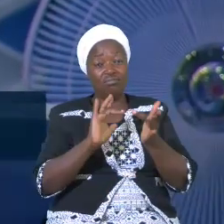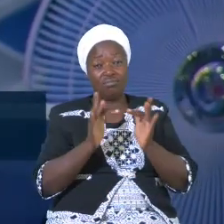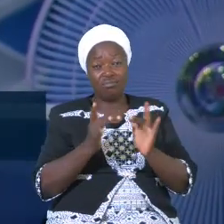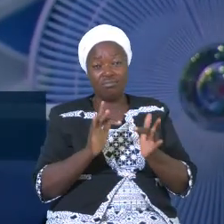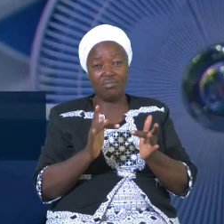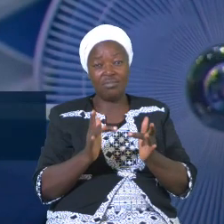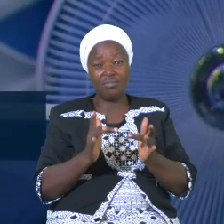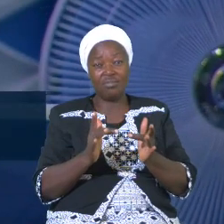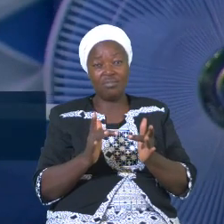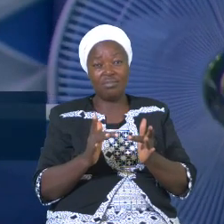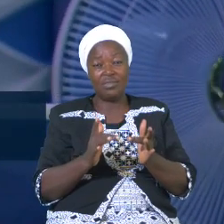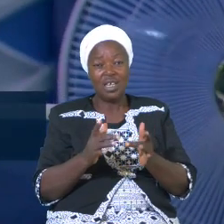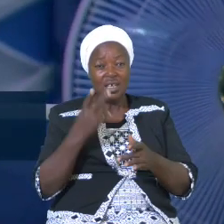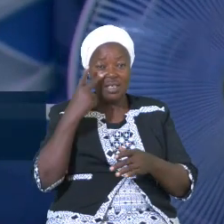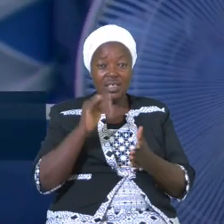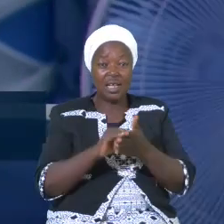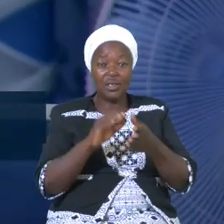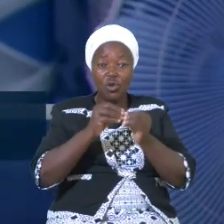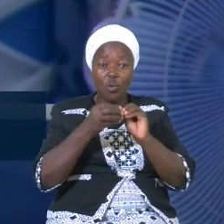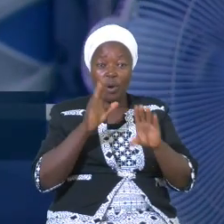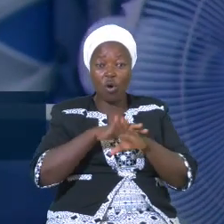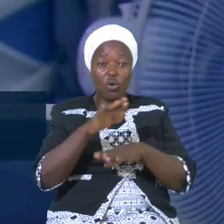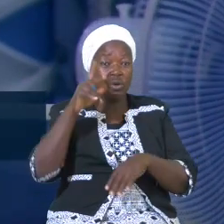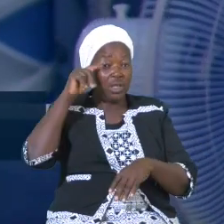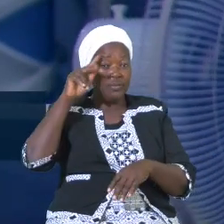check the number on the screen